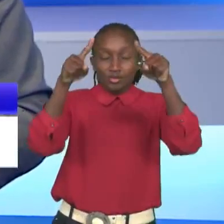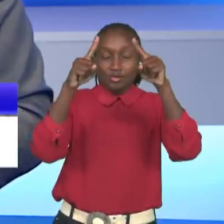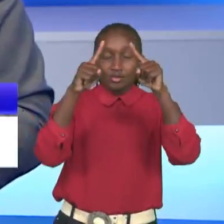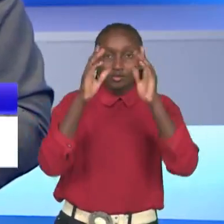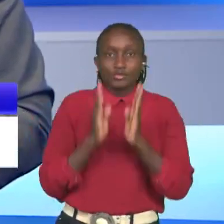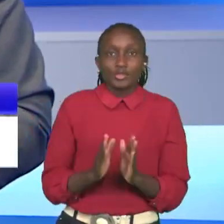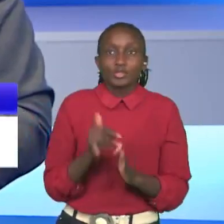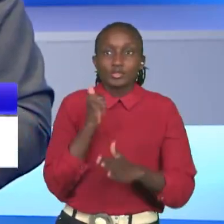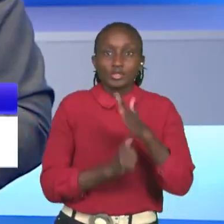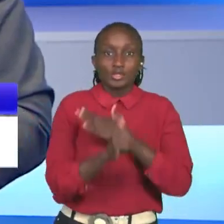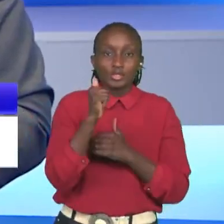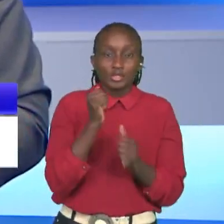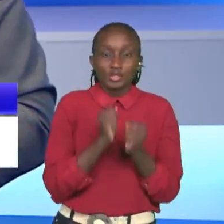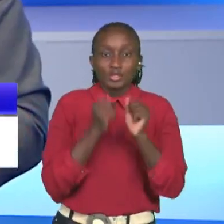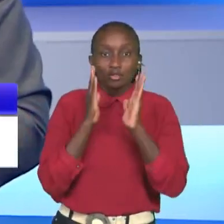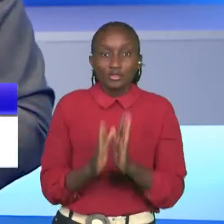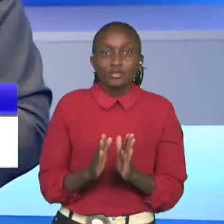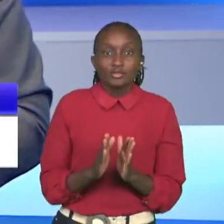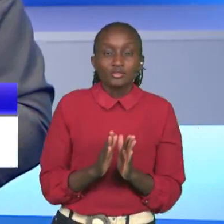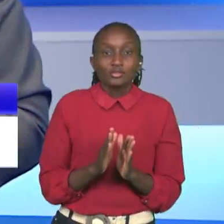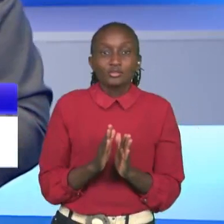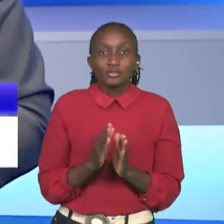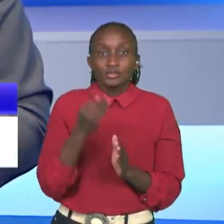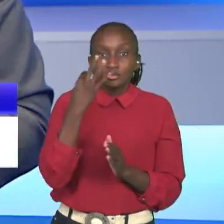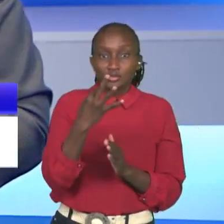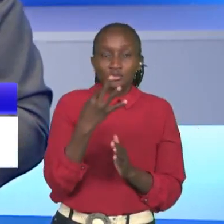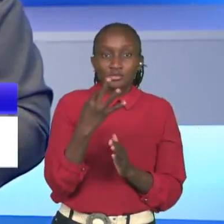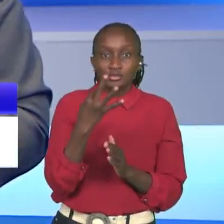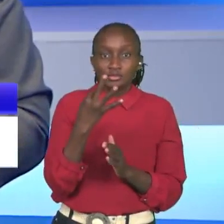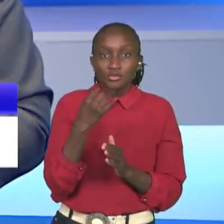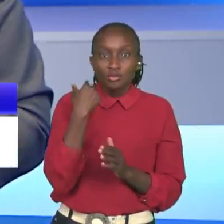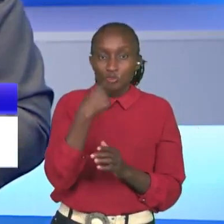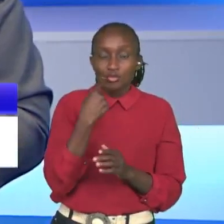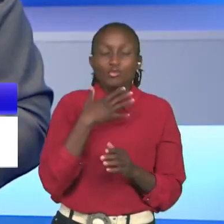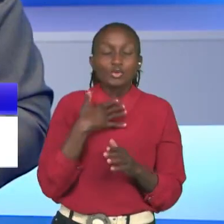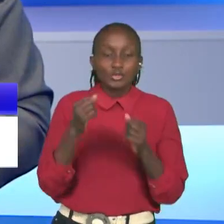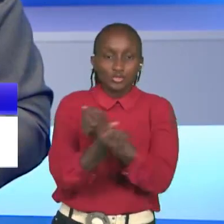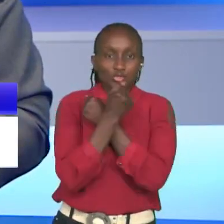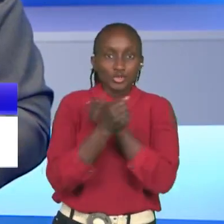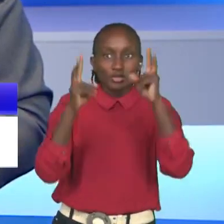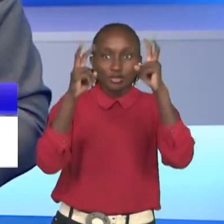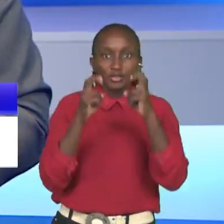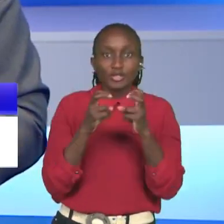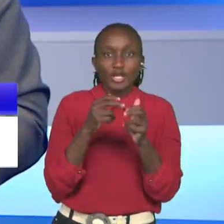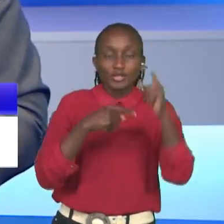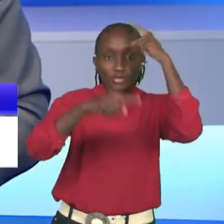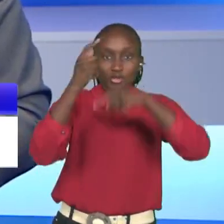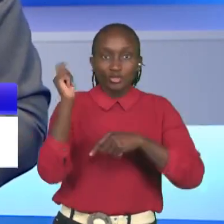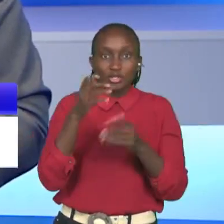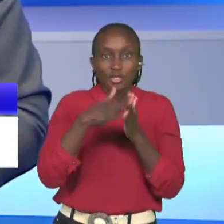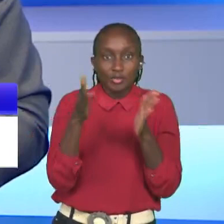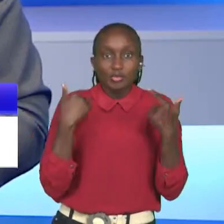Under 20 steeplechase champion Selifine Chespol as the trio seek to defend the title and win Kenya more medals in the